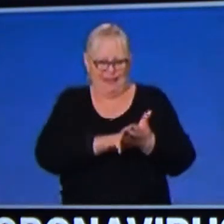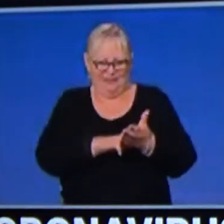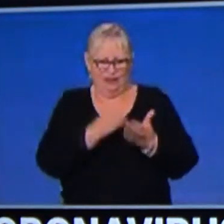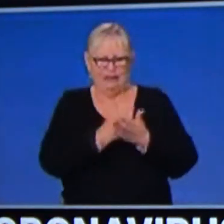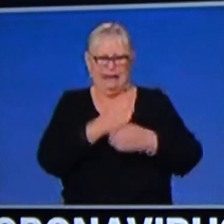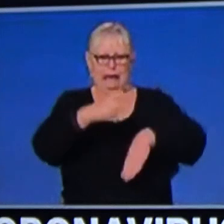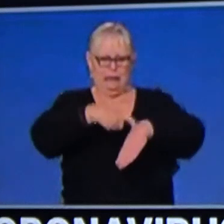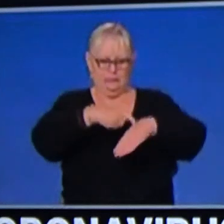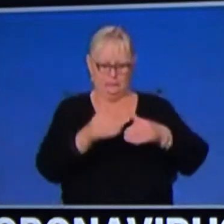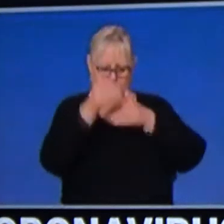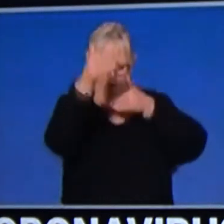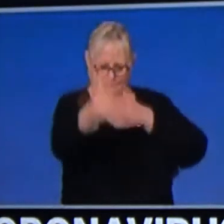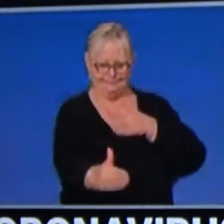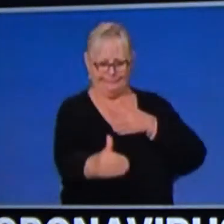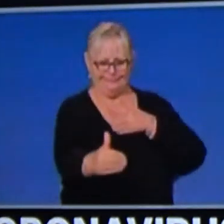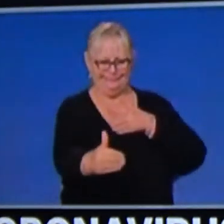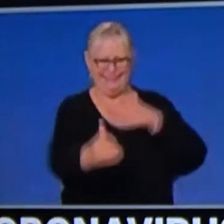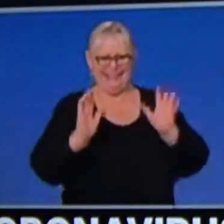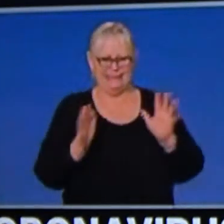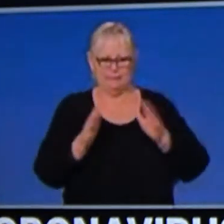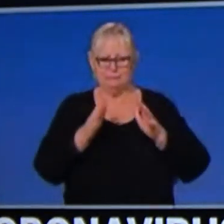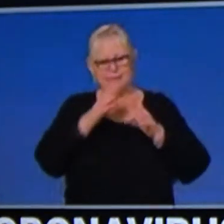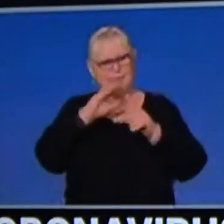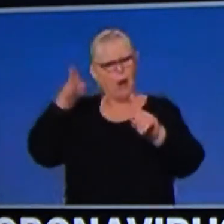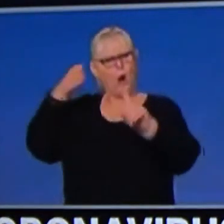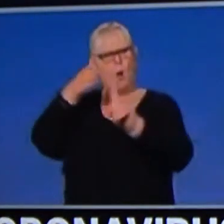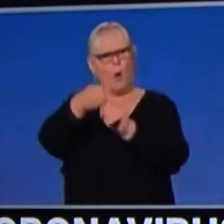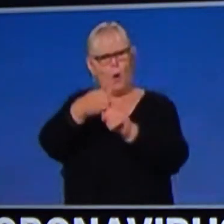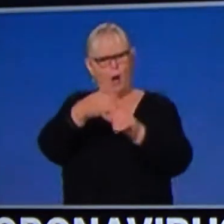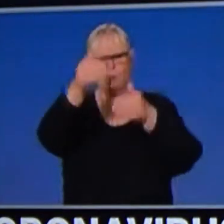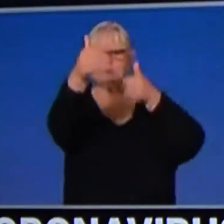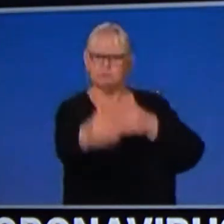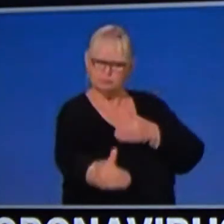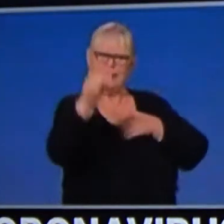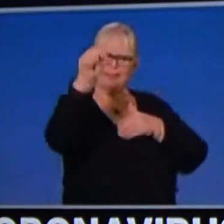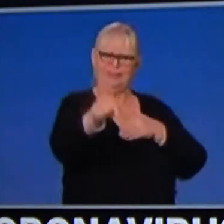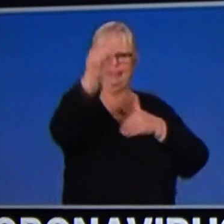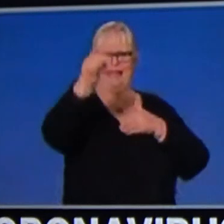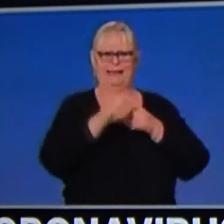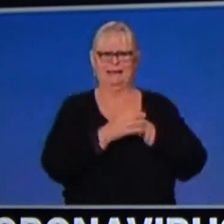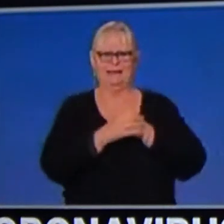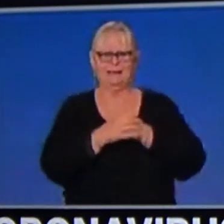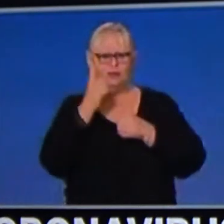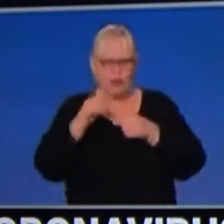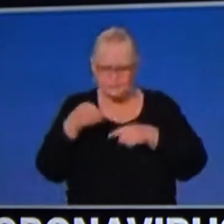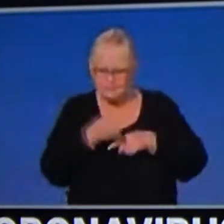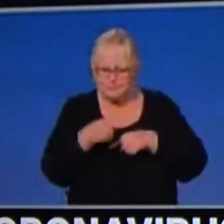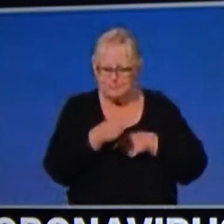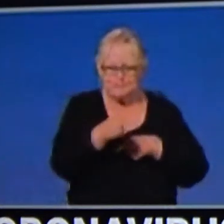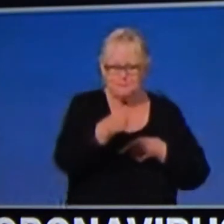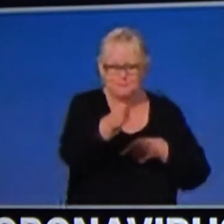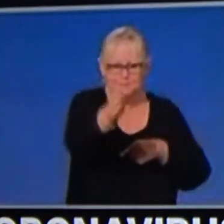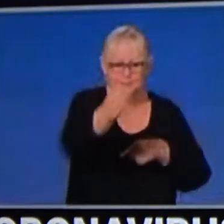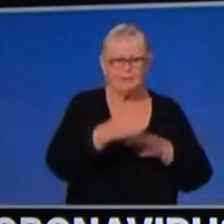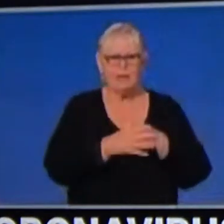basically, on this lifeline, and it gives us a clear goal to work towards to ensure that we find that road out with its restrictions